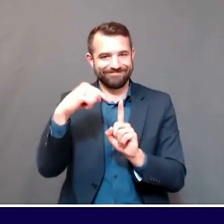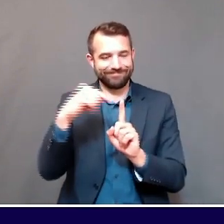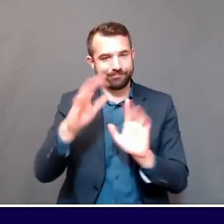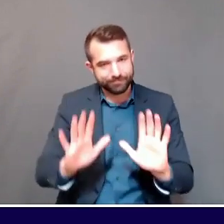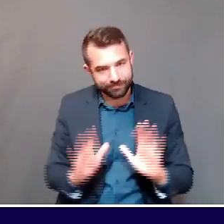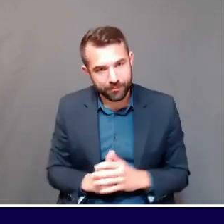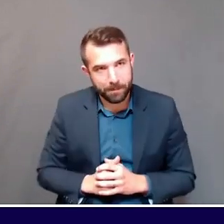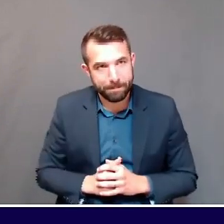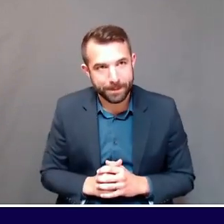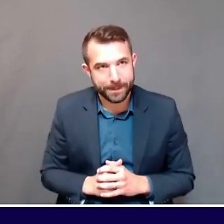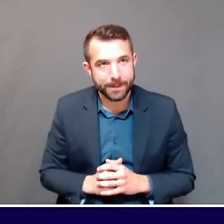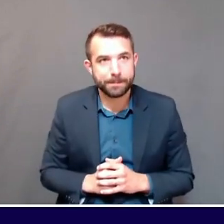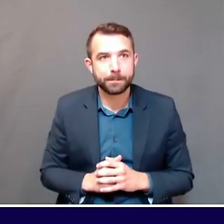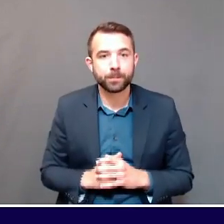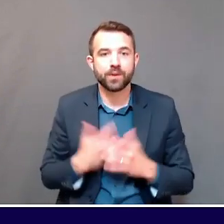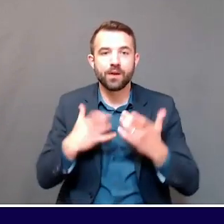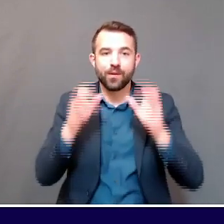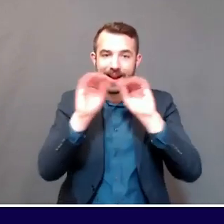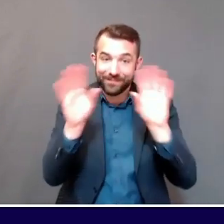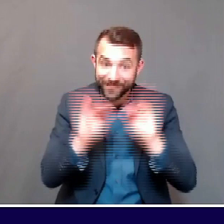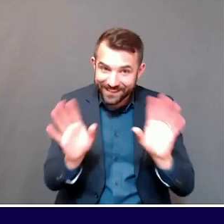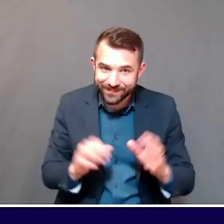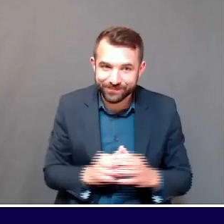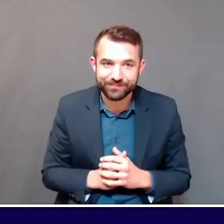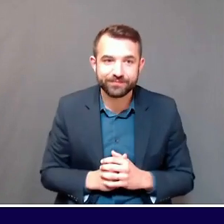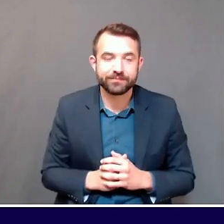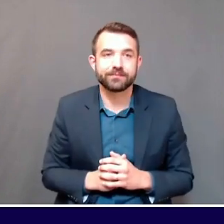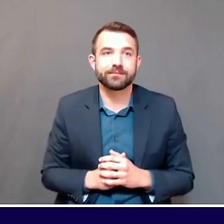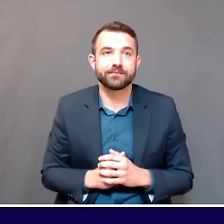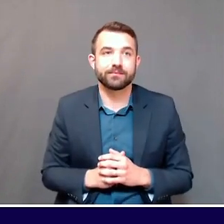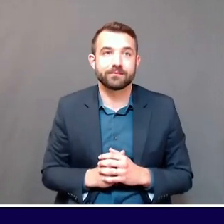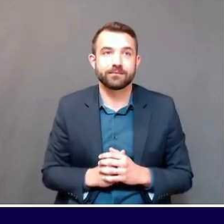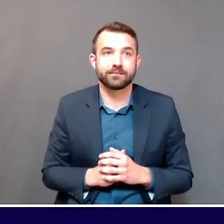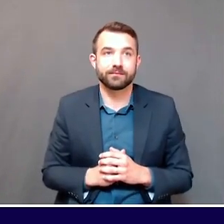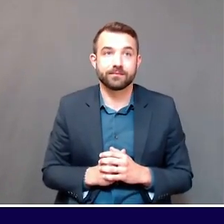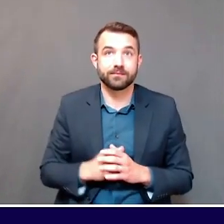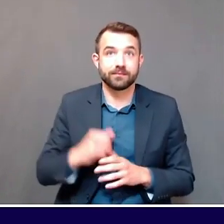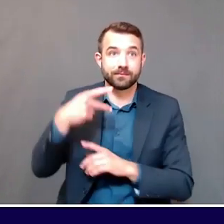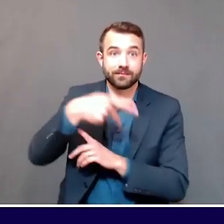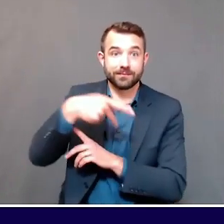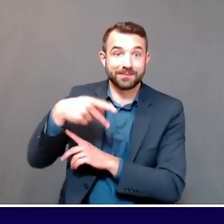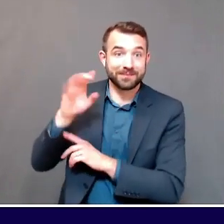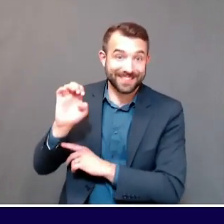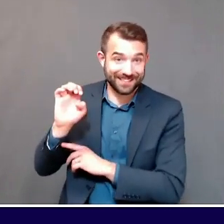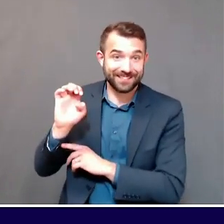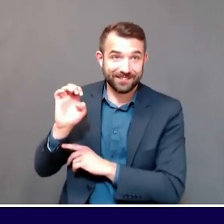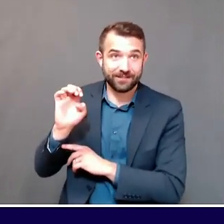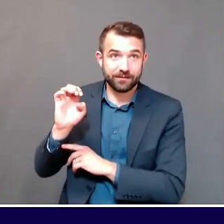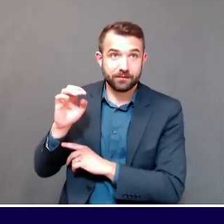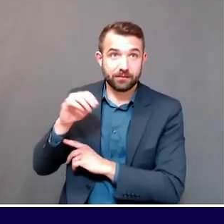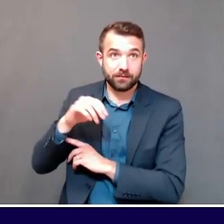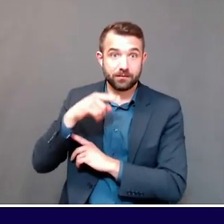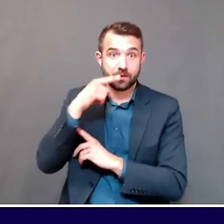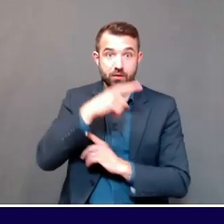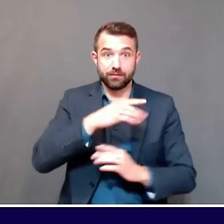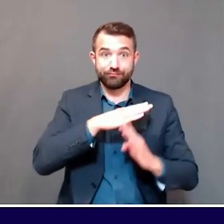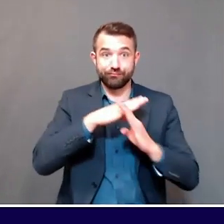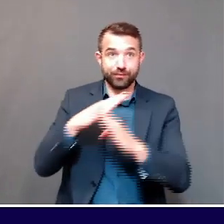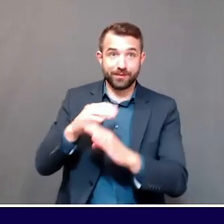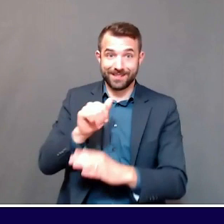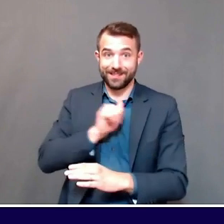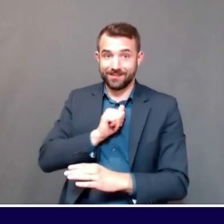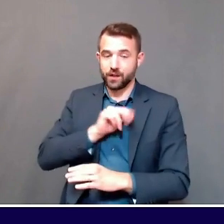worth noting for everybody. The benefit of these types of PPE is to protect others around you. It's to protect